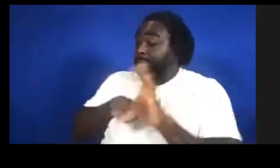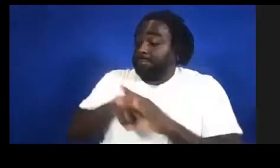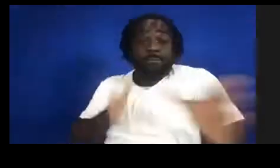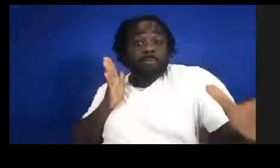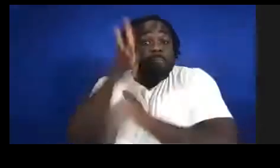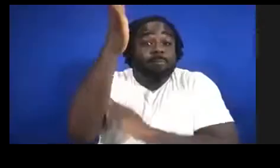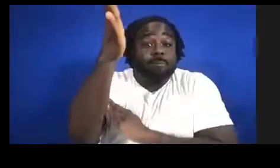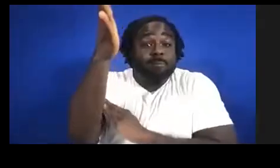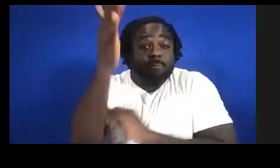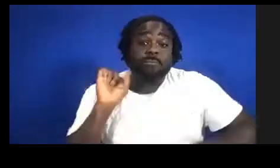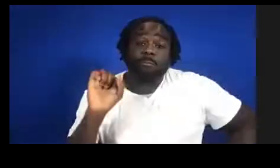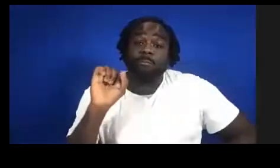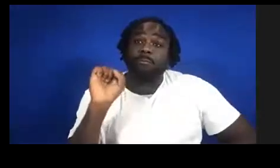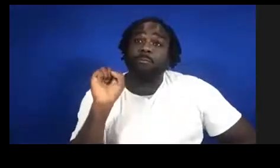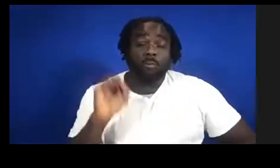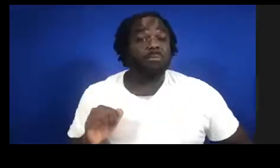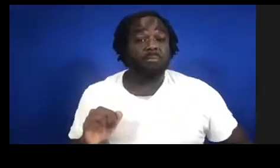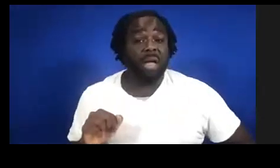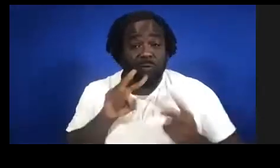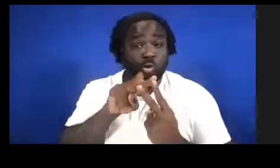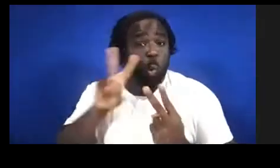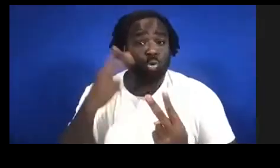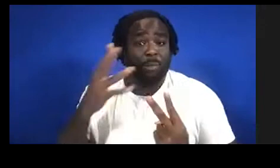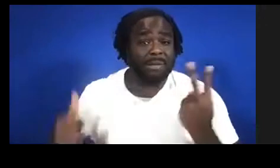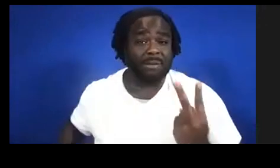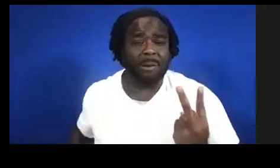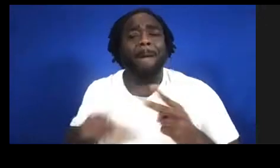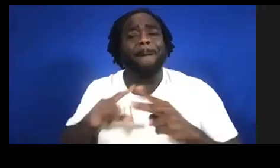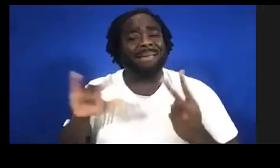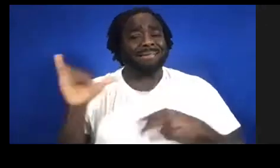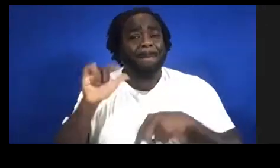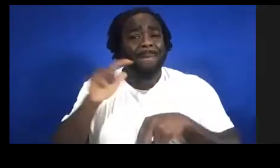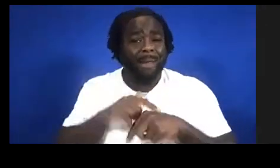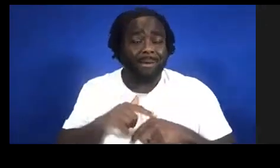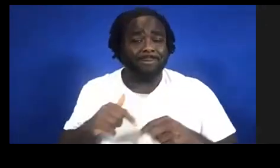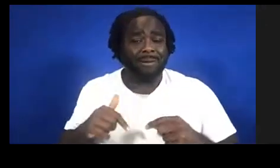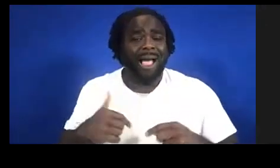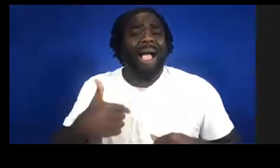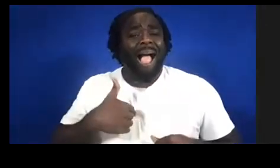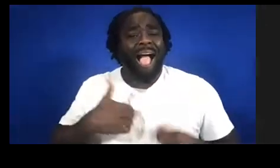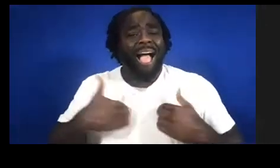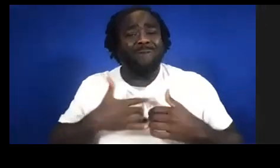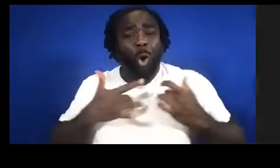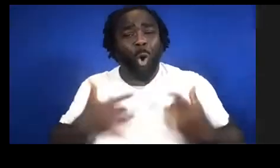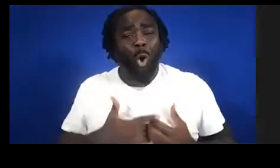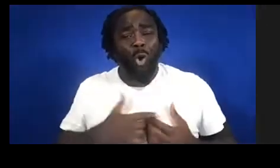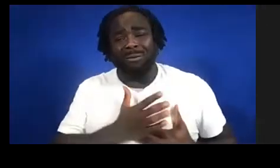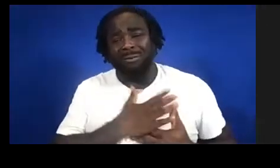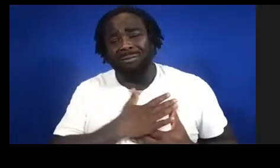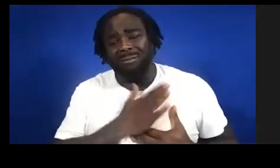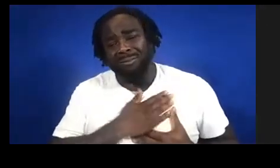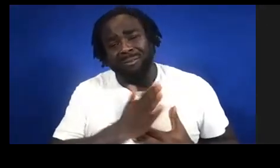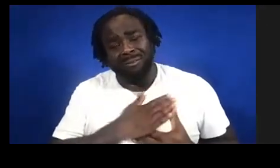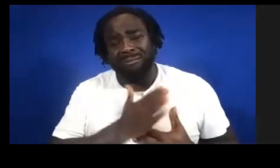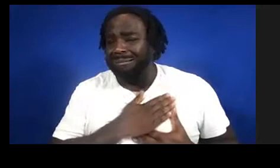whatever. It's not my problem, right? So either I'm gonna try to help him or I'm gonna just get in the car